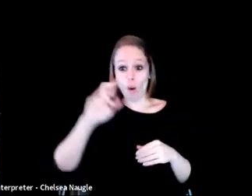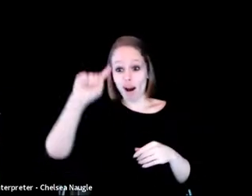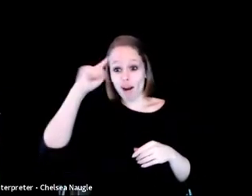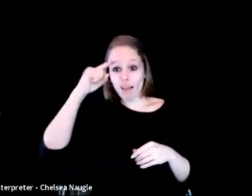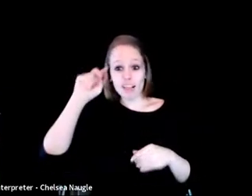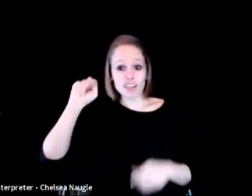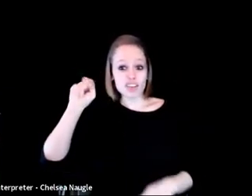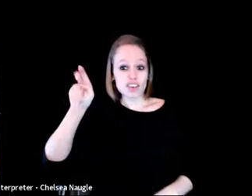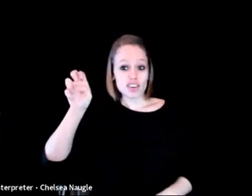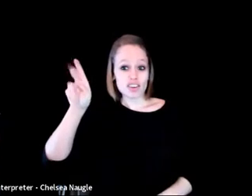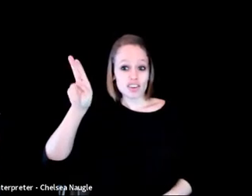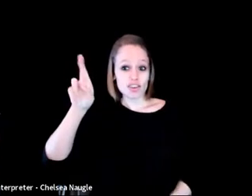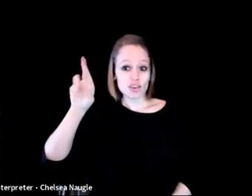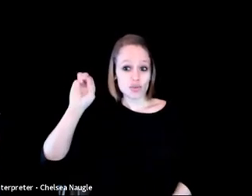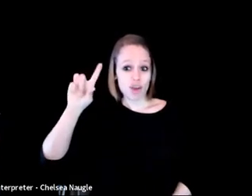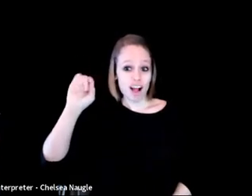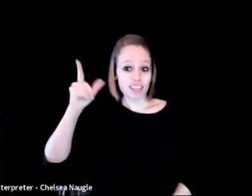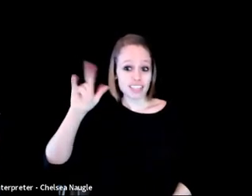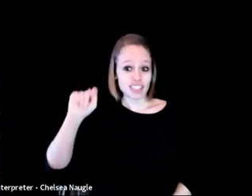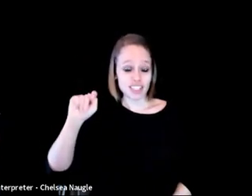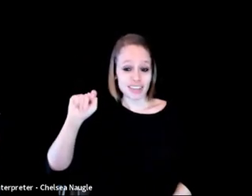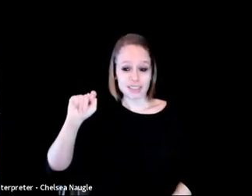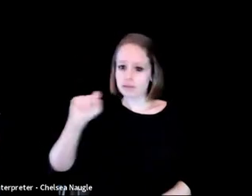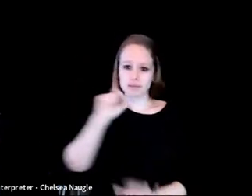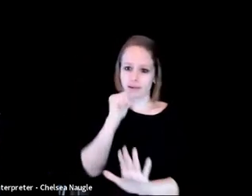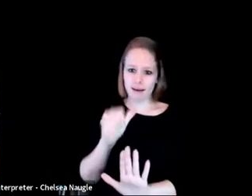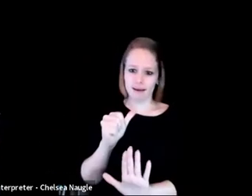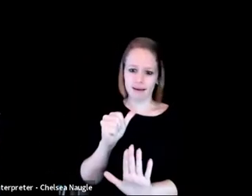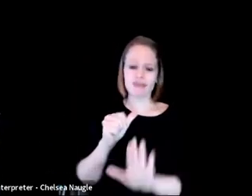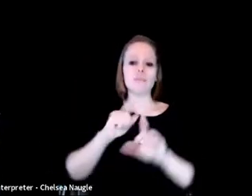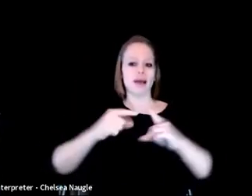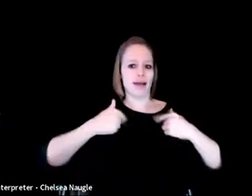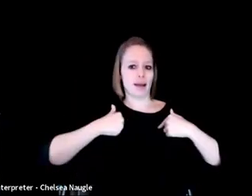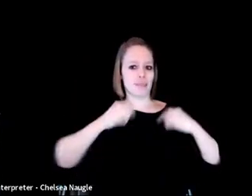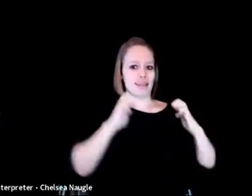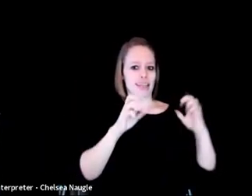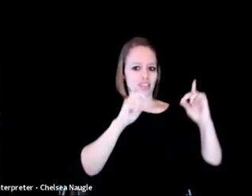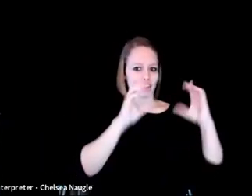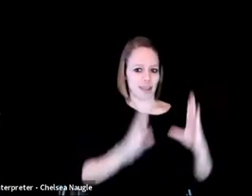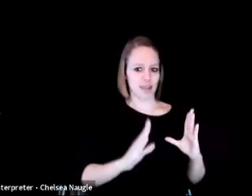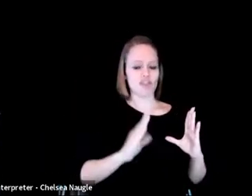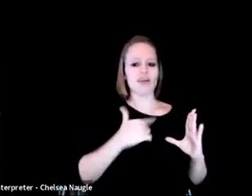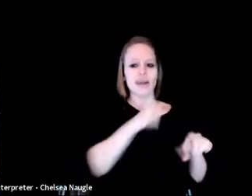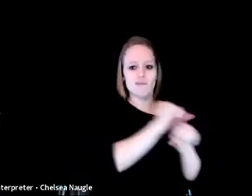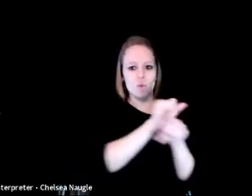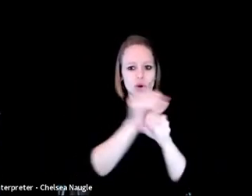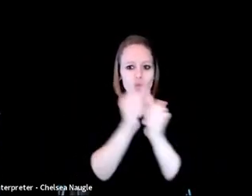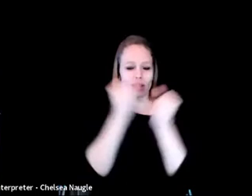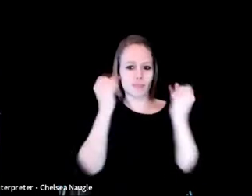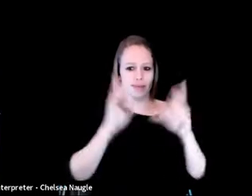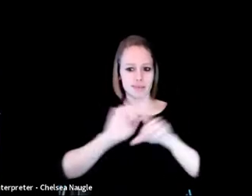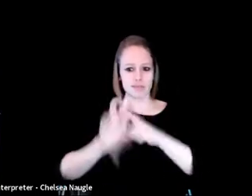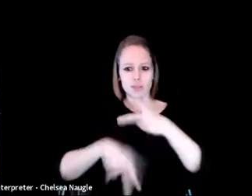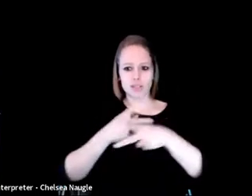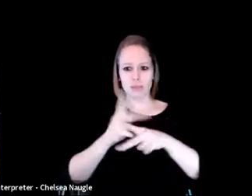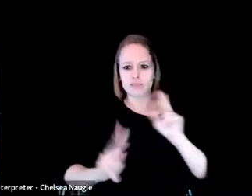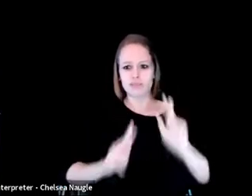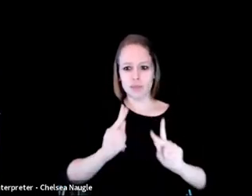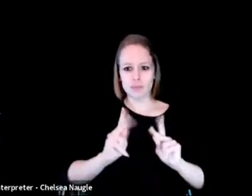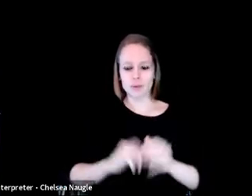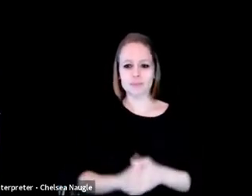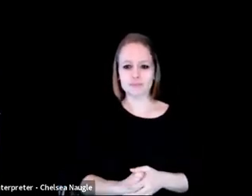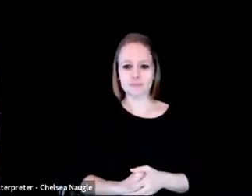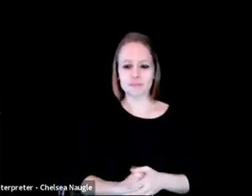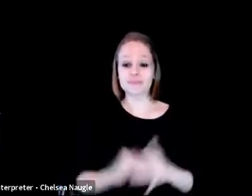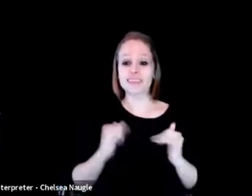talking to you as an educator who's worked with a lot of individuals with deaf. Hey, Julie, let's go ahead and do